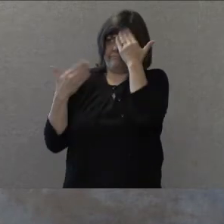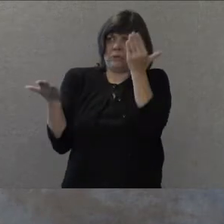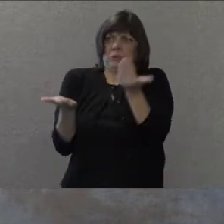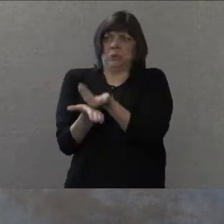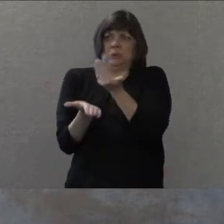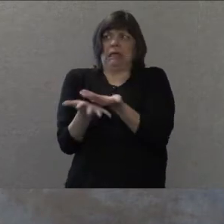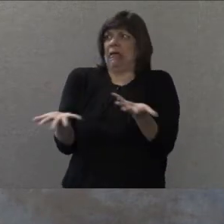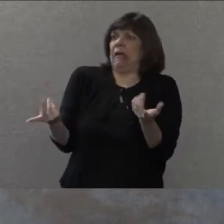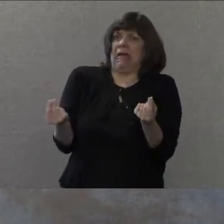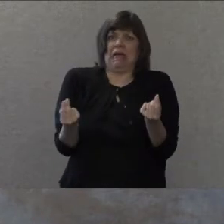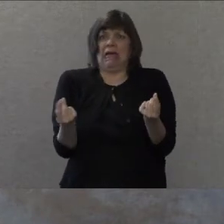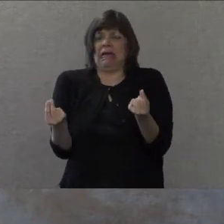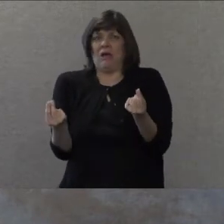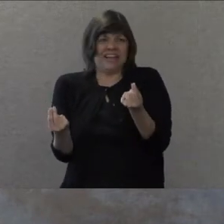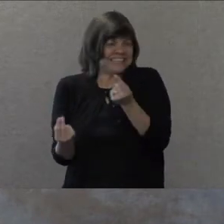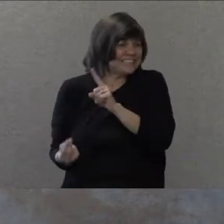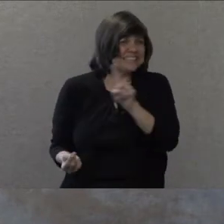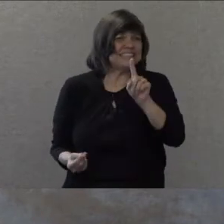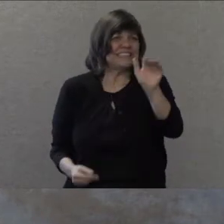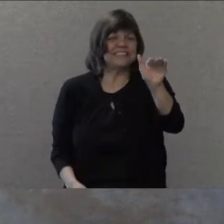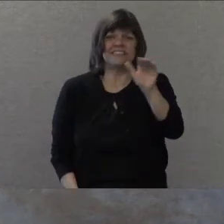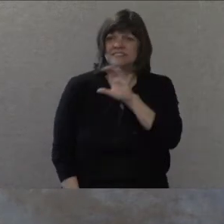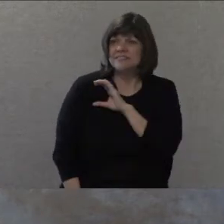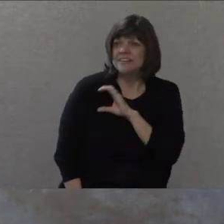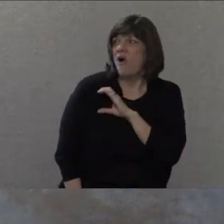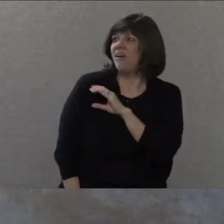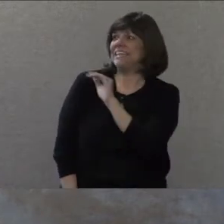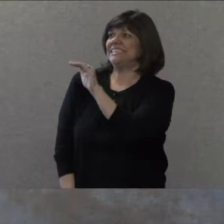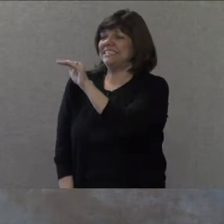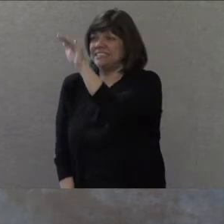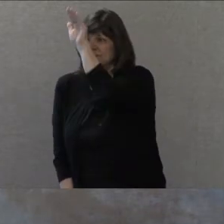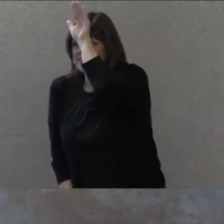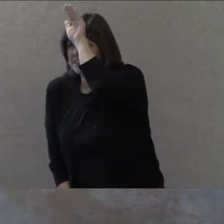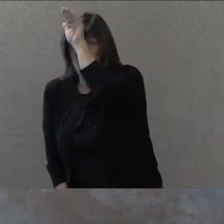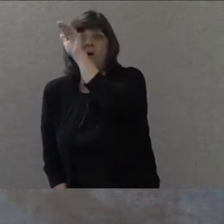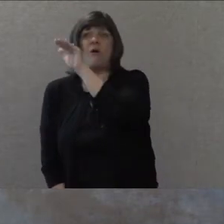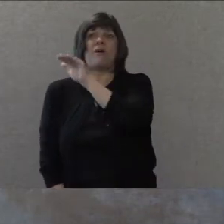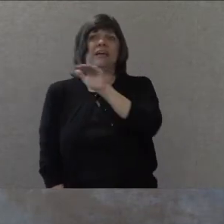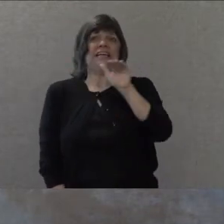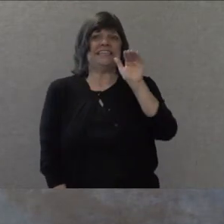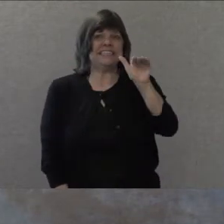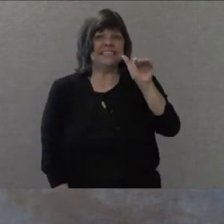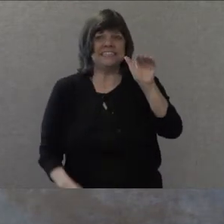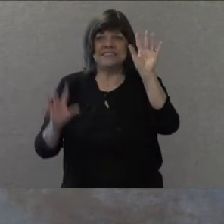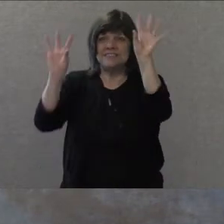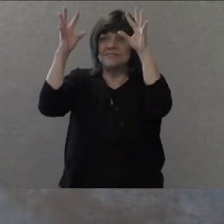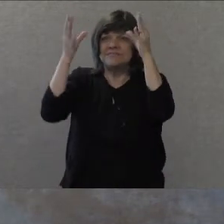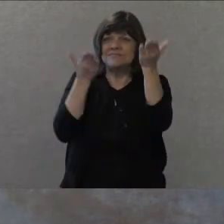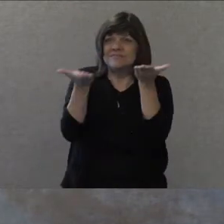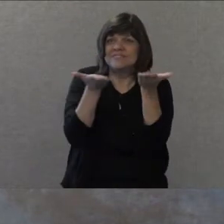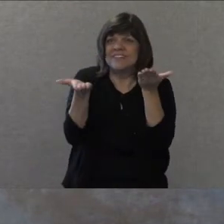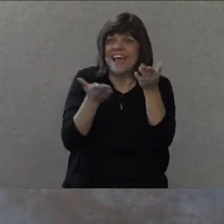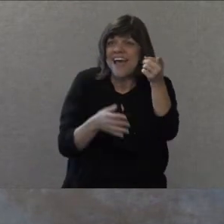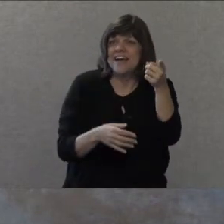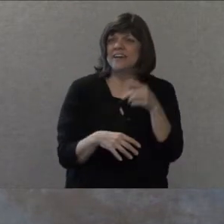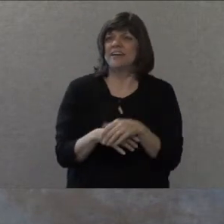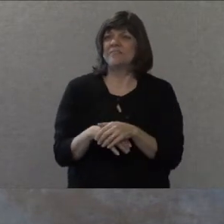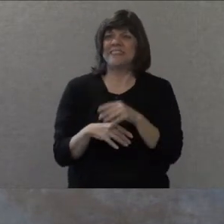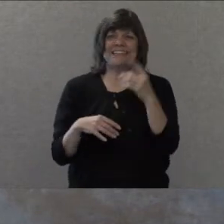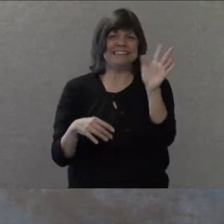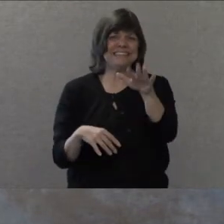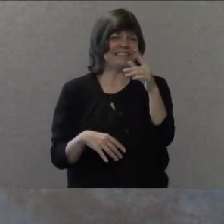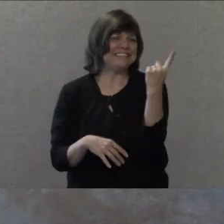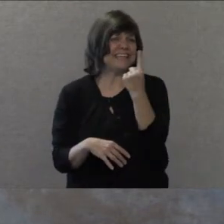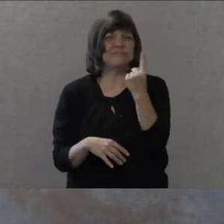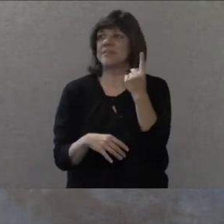that you're unfamiliar with, say a new location that you've moved to, go to the police, go to a fire department, go to